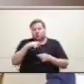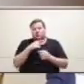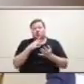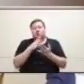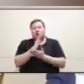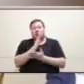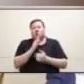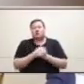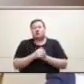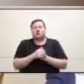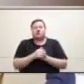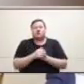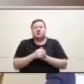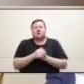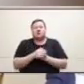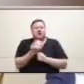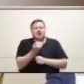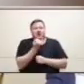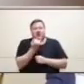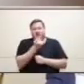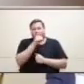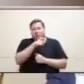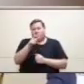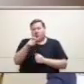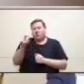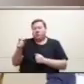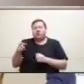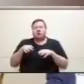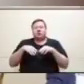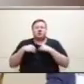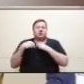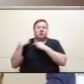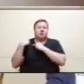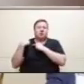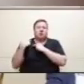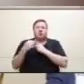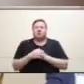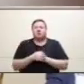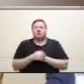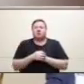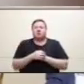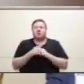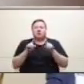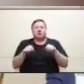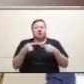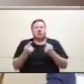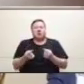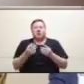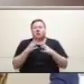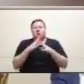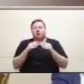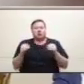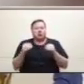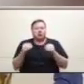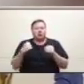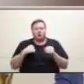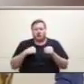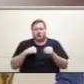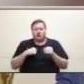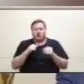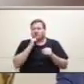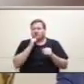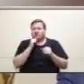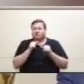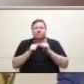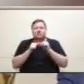to hold them individually liable. So we can't stop the municipality from not continuing, because